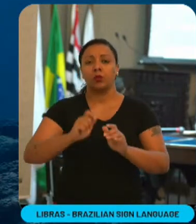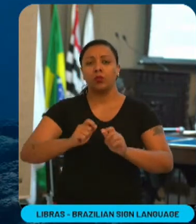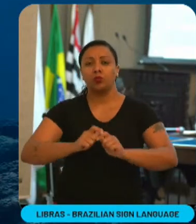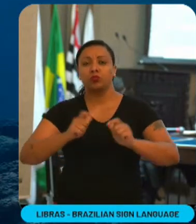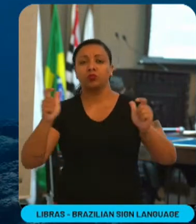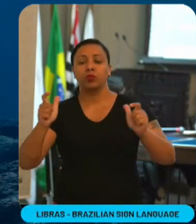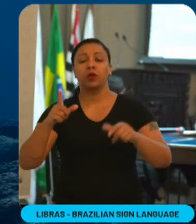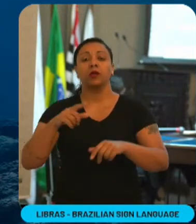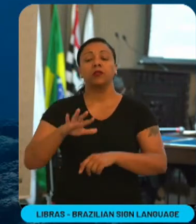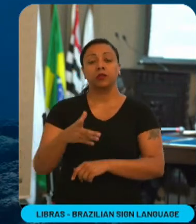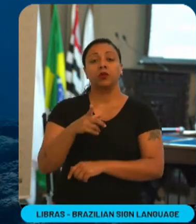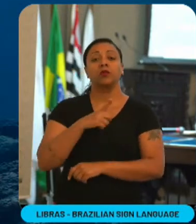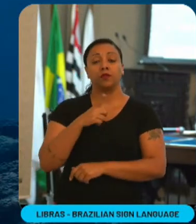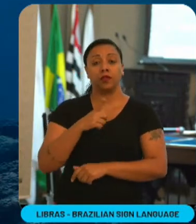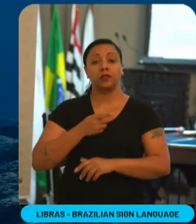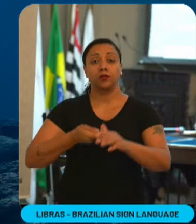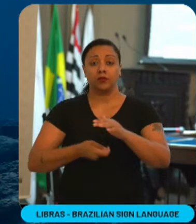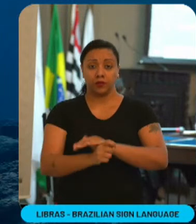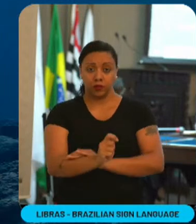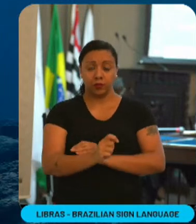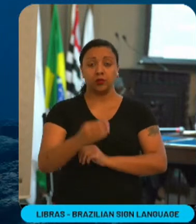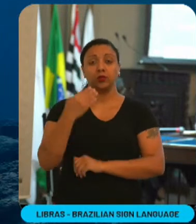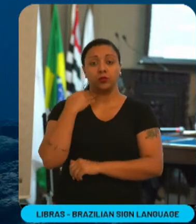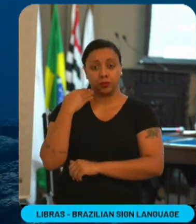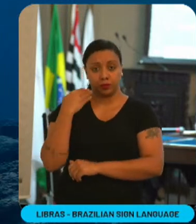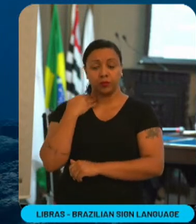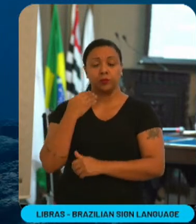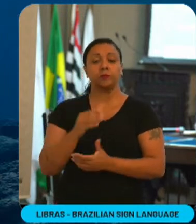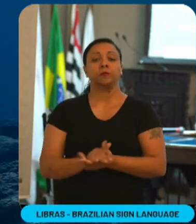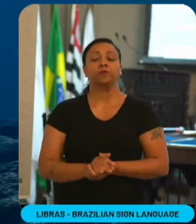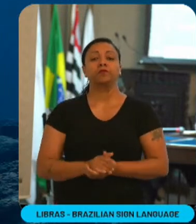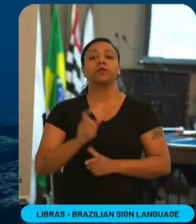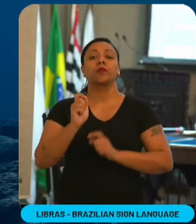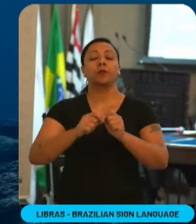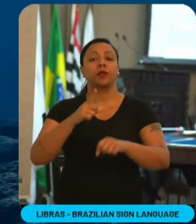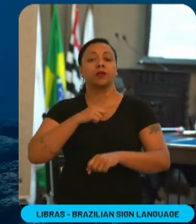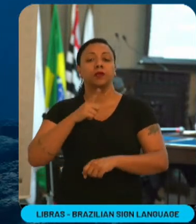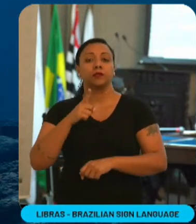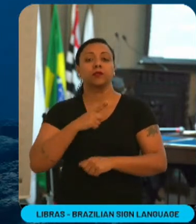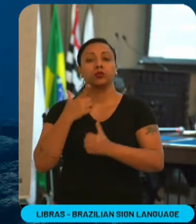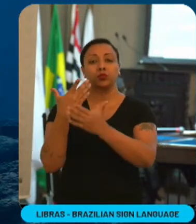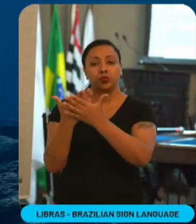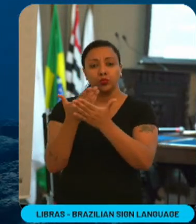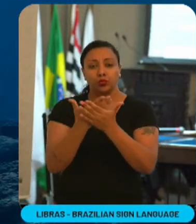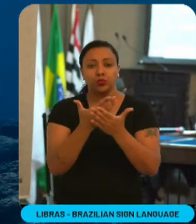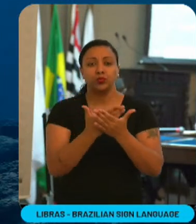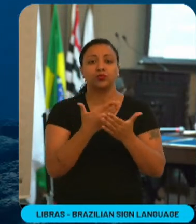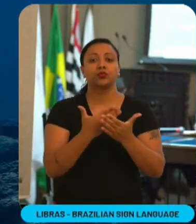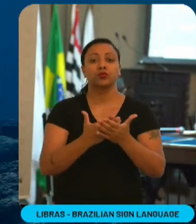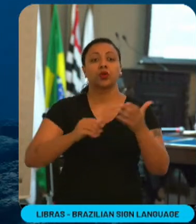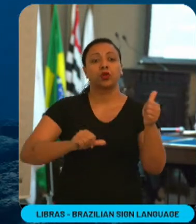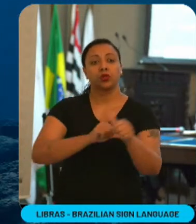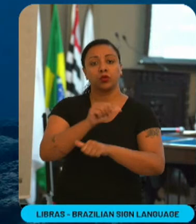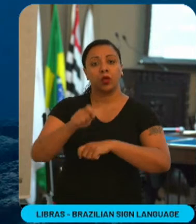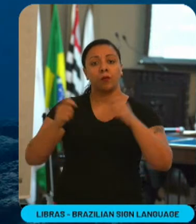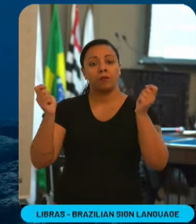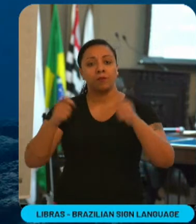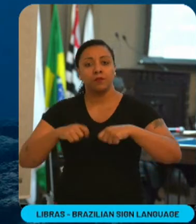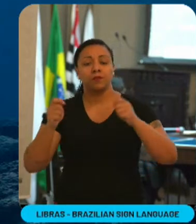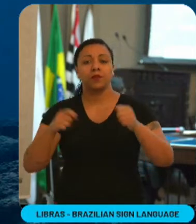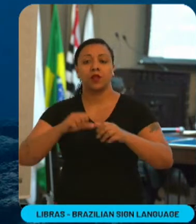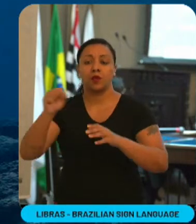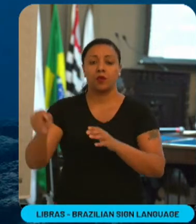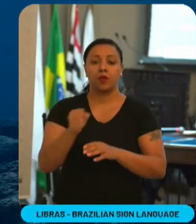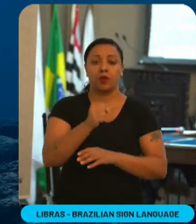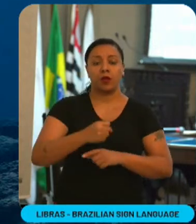planning that includes marine economy. So we're going to have funding from BNDES to have